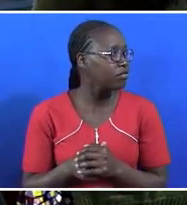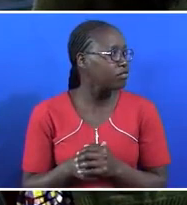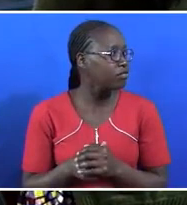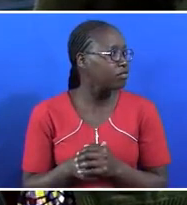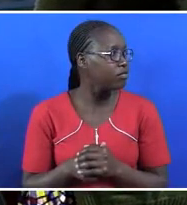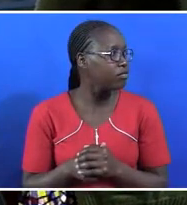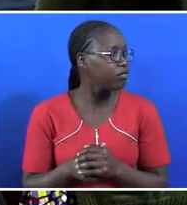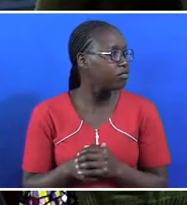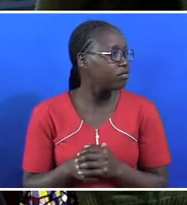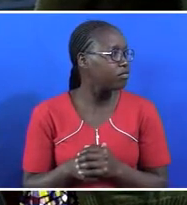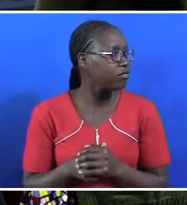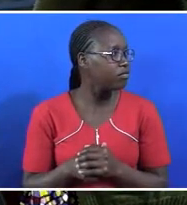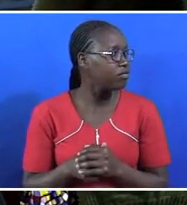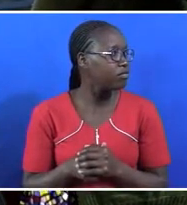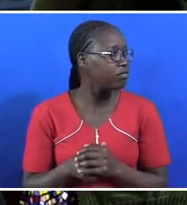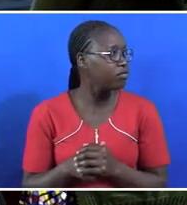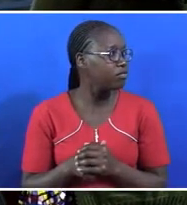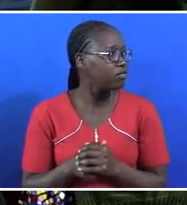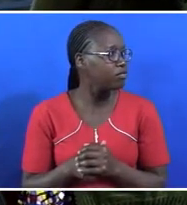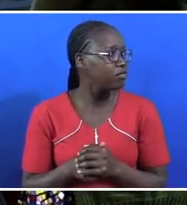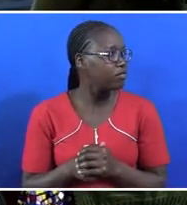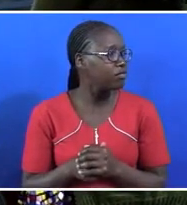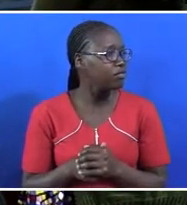Break free and come.